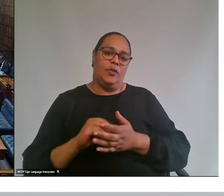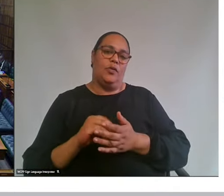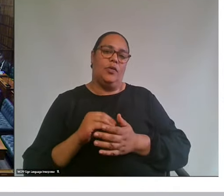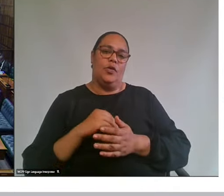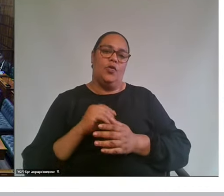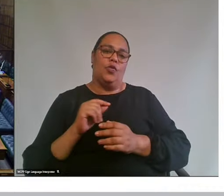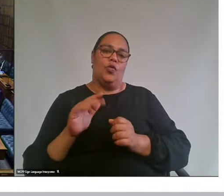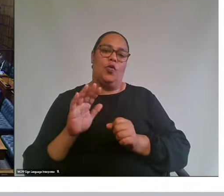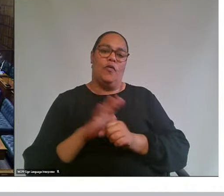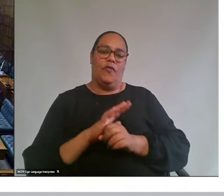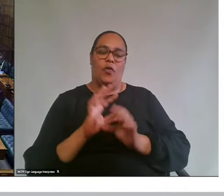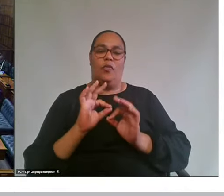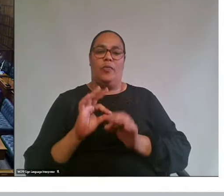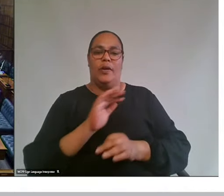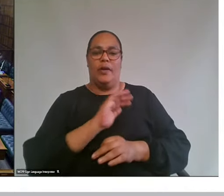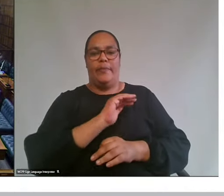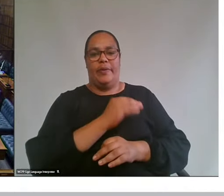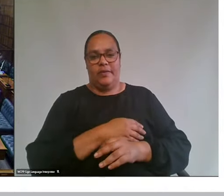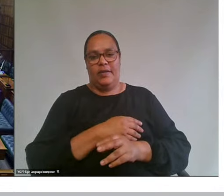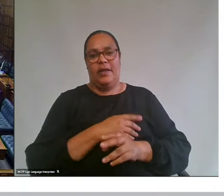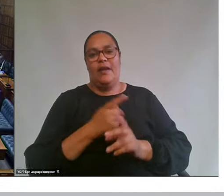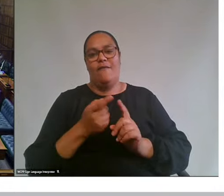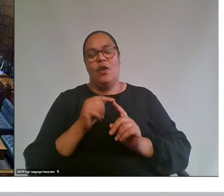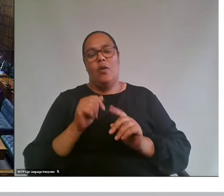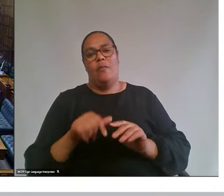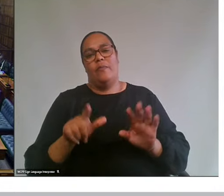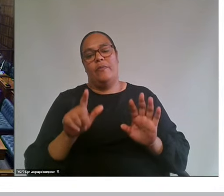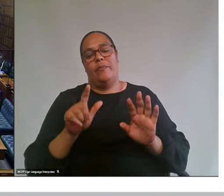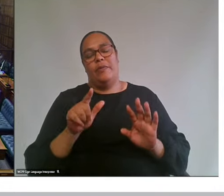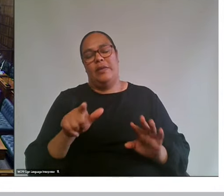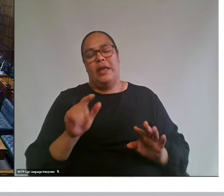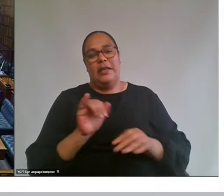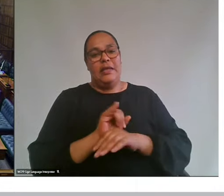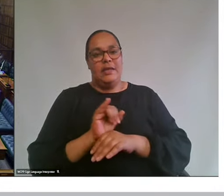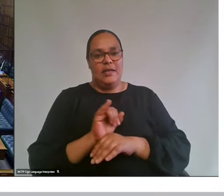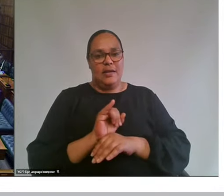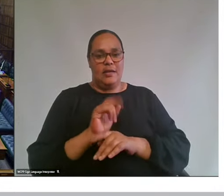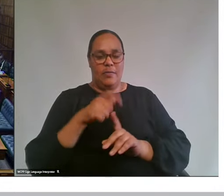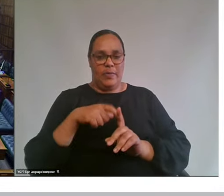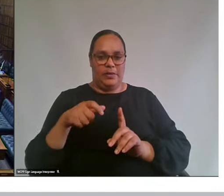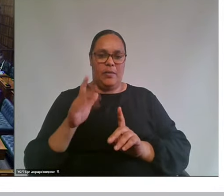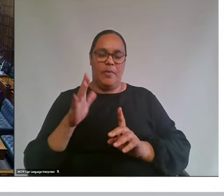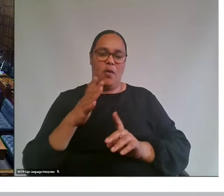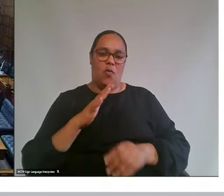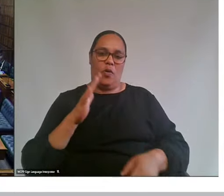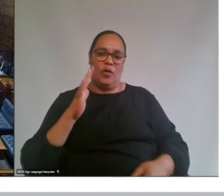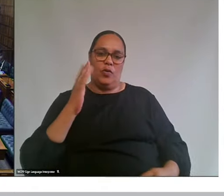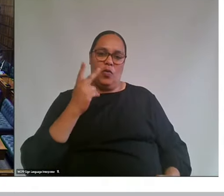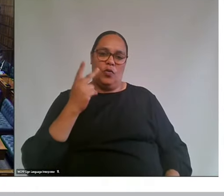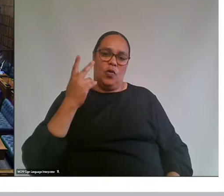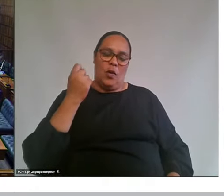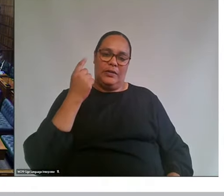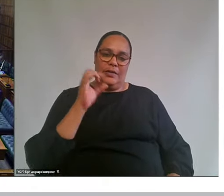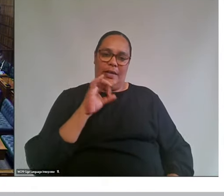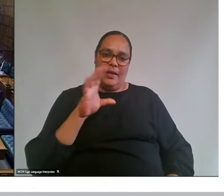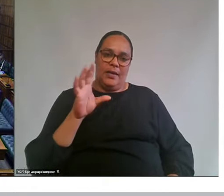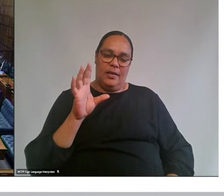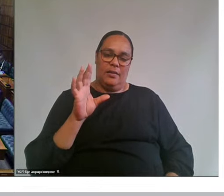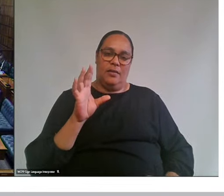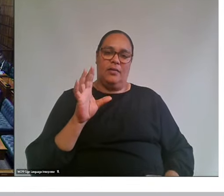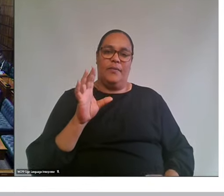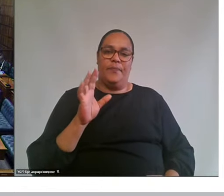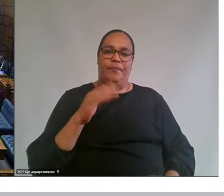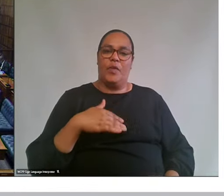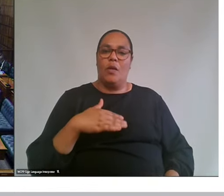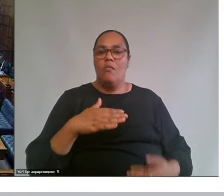minimal formal capacity and of those interns um I just wanted to also understand um a